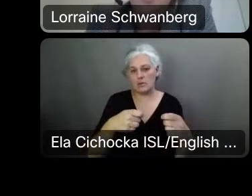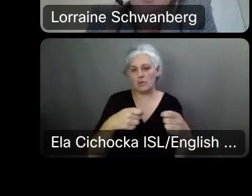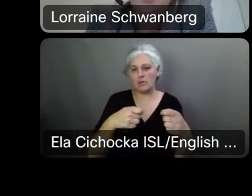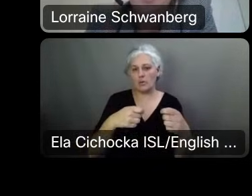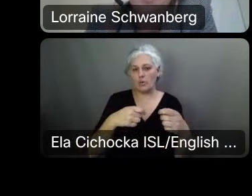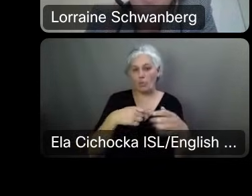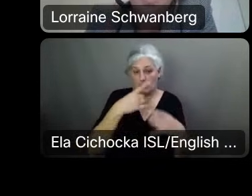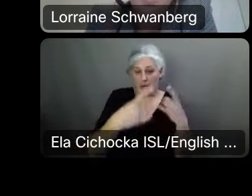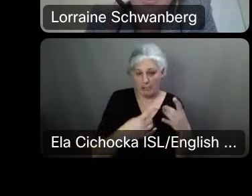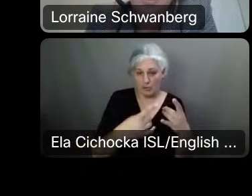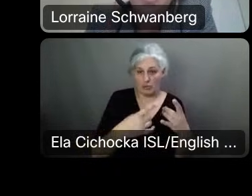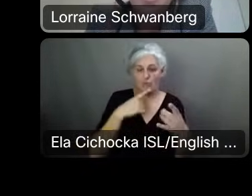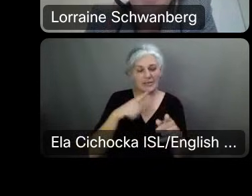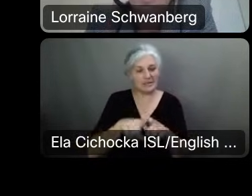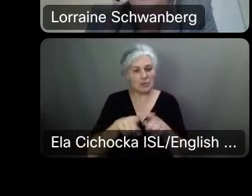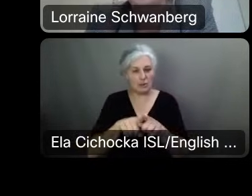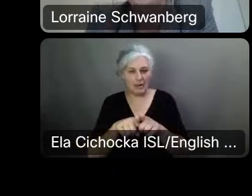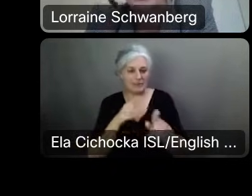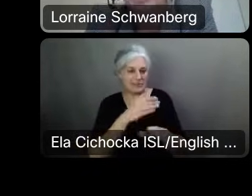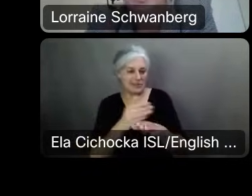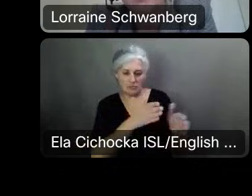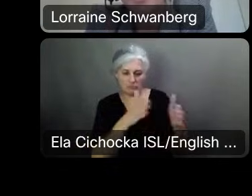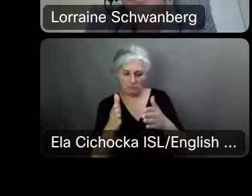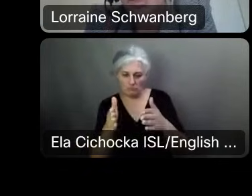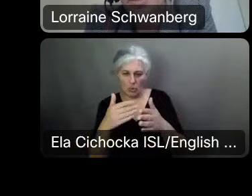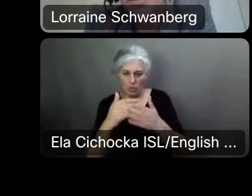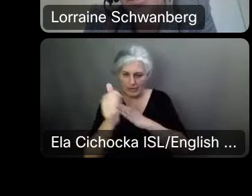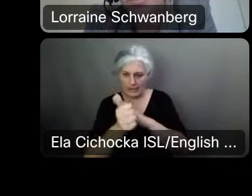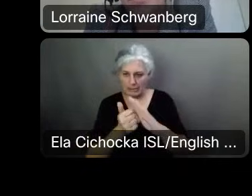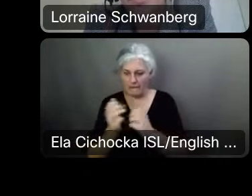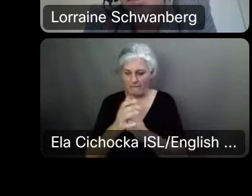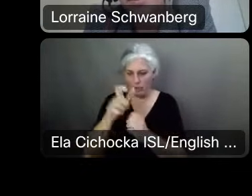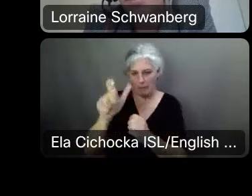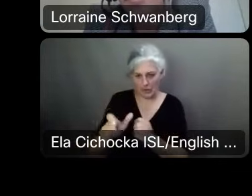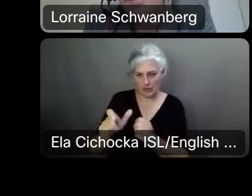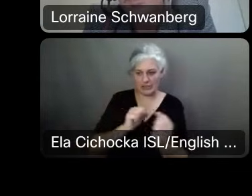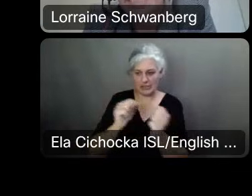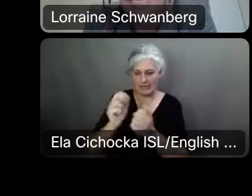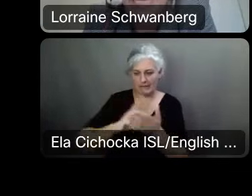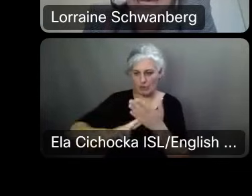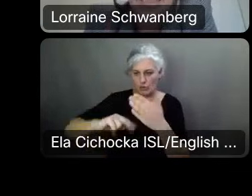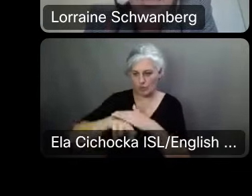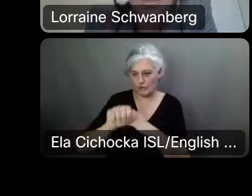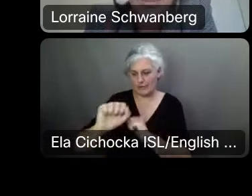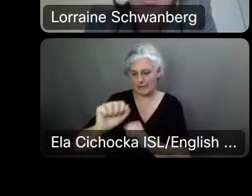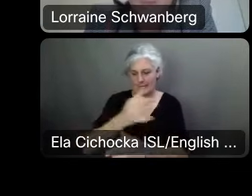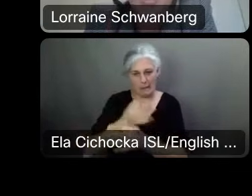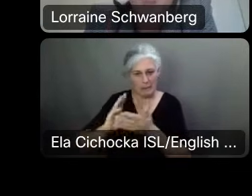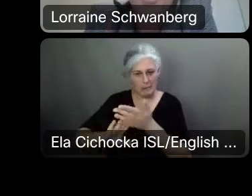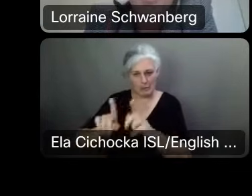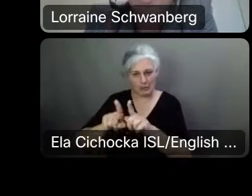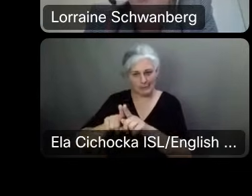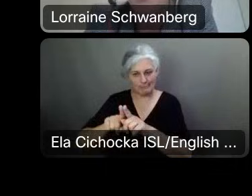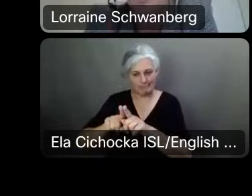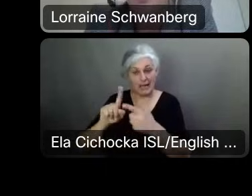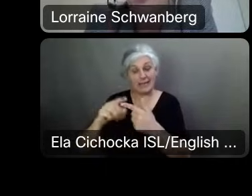but what we really want to start looking at, what are the experiences for patients, service users, their families, and staff